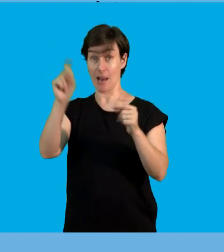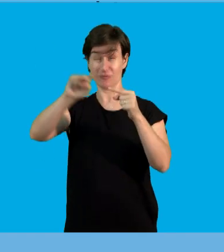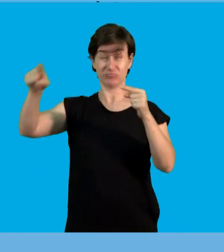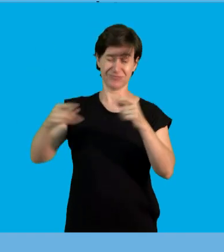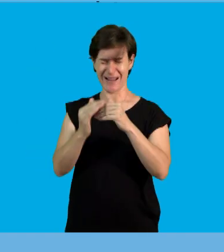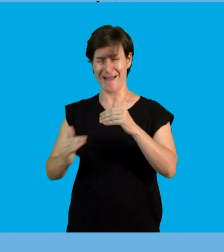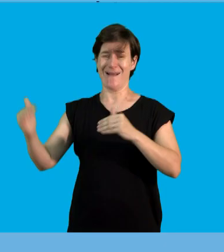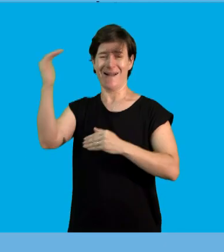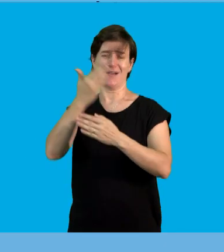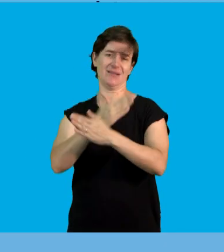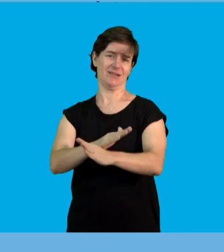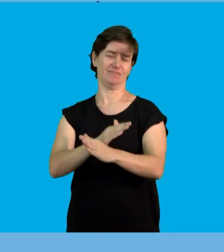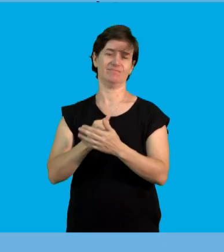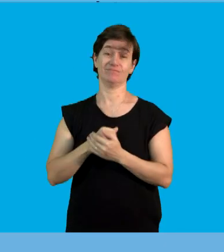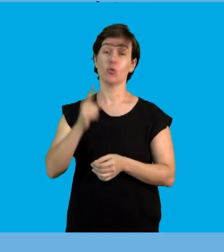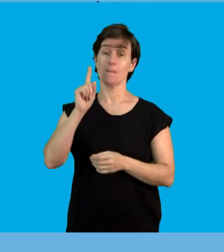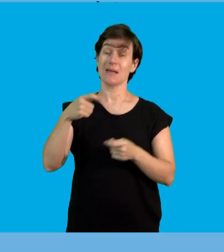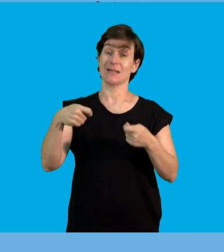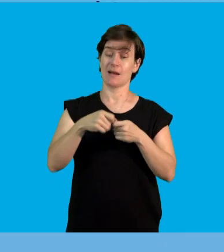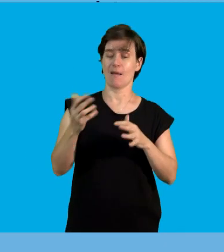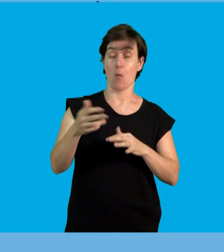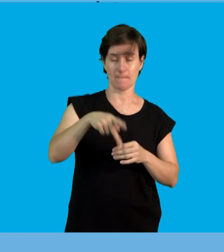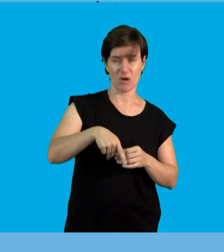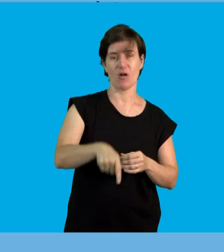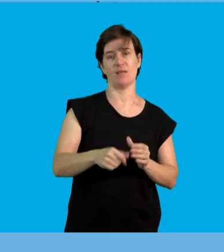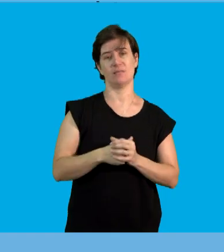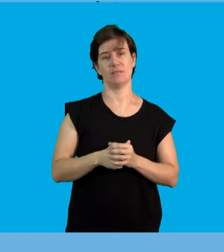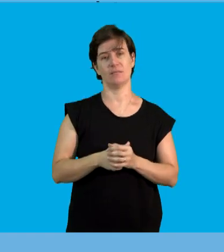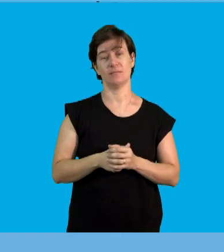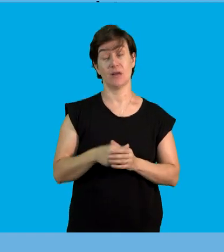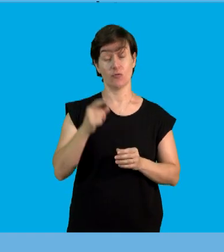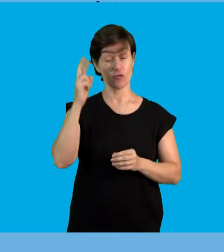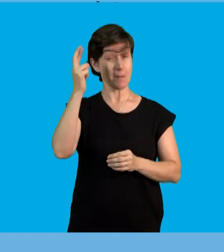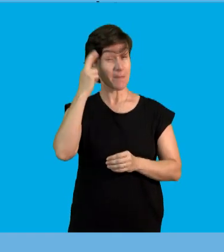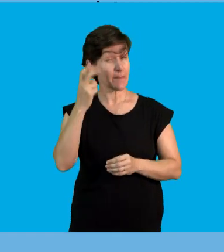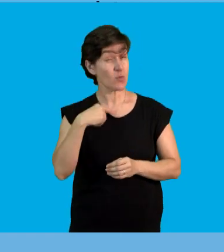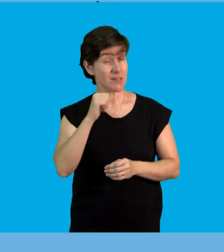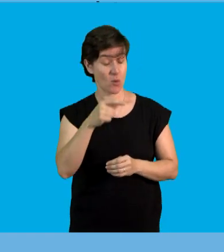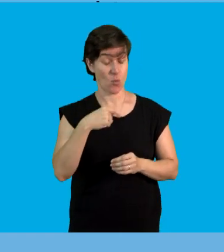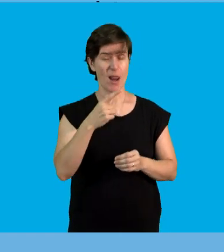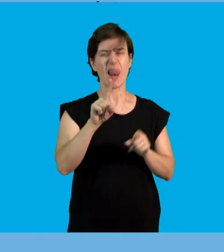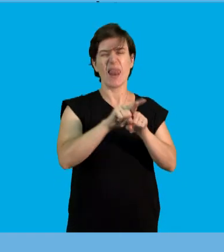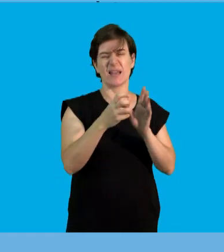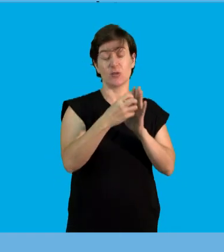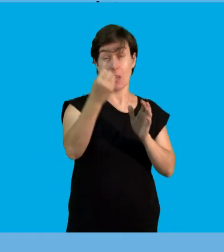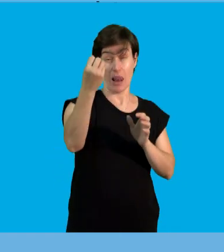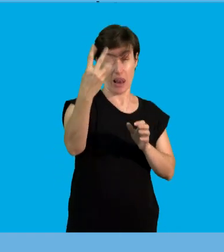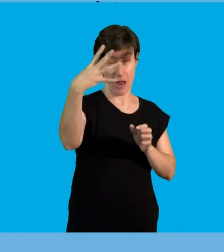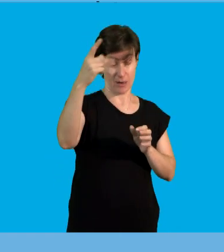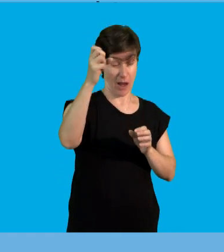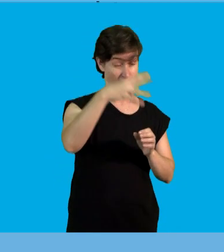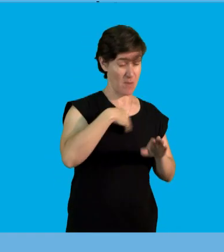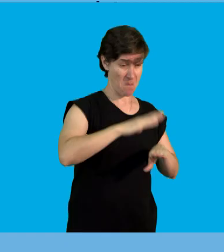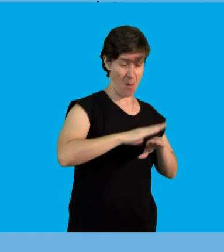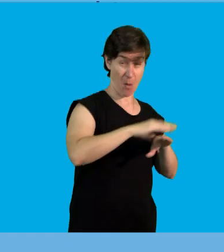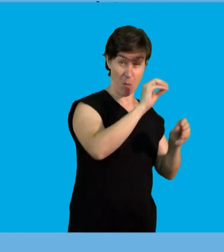in the resistance of the circuit. But if it's connected in parallel, and remember we said, as we're adding more resistors in parallel,